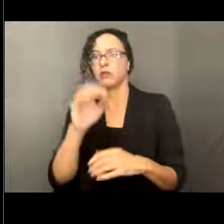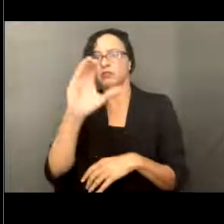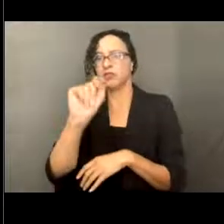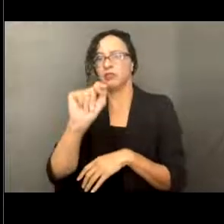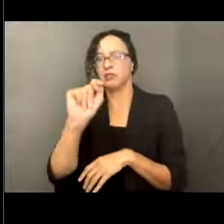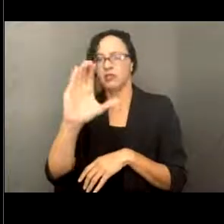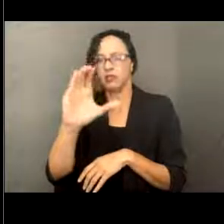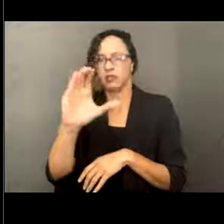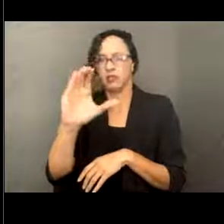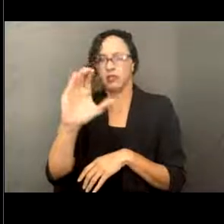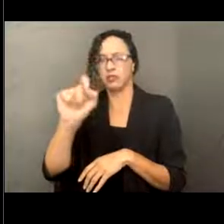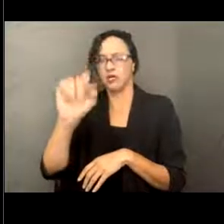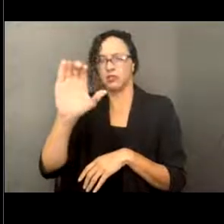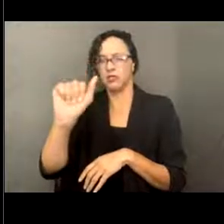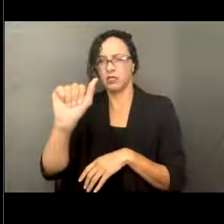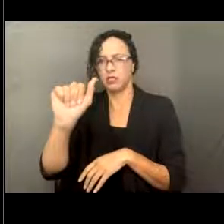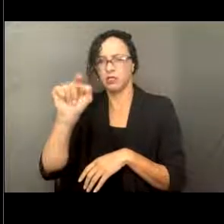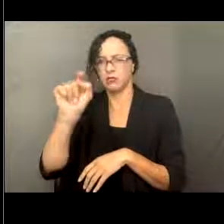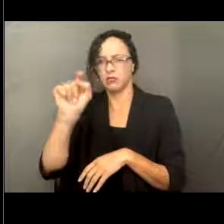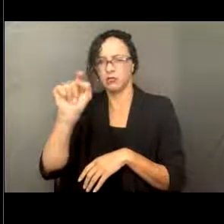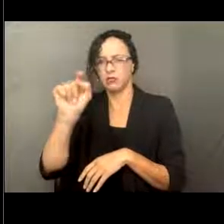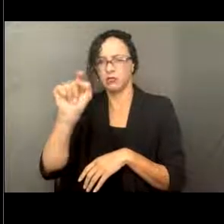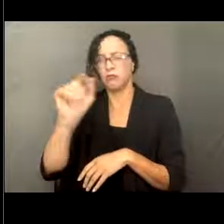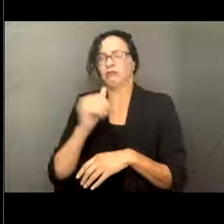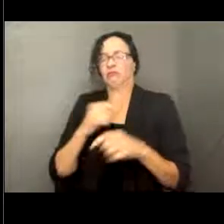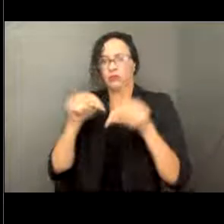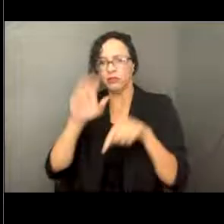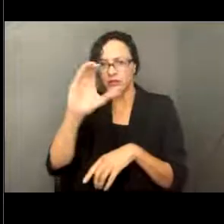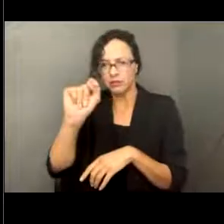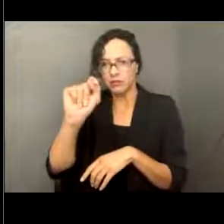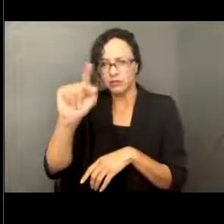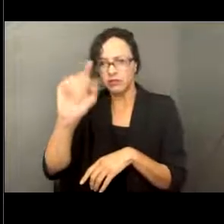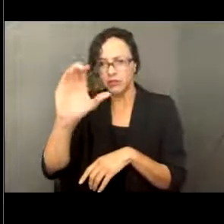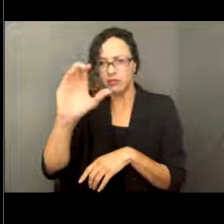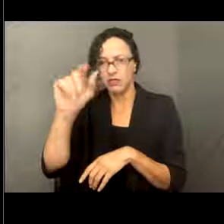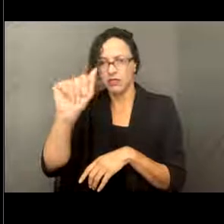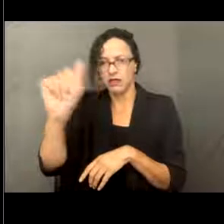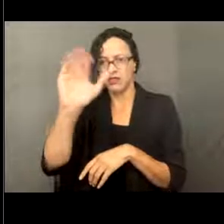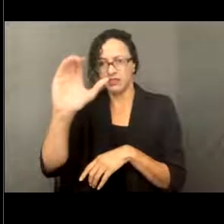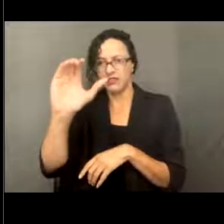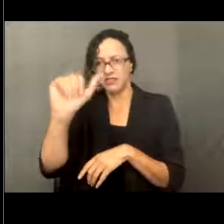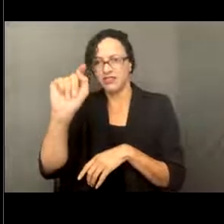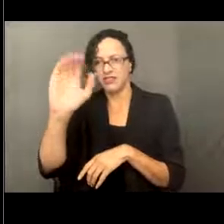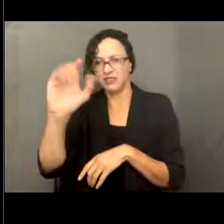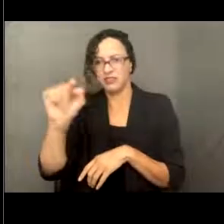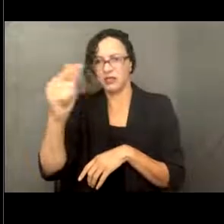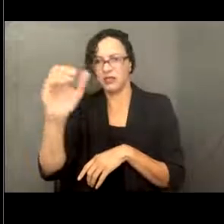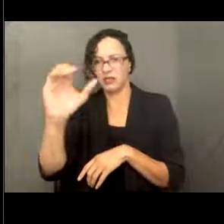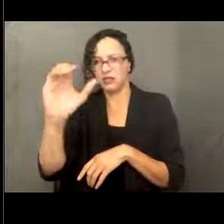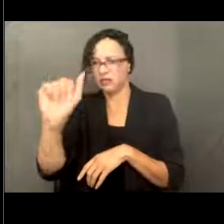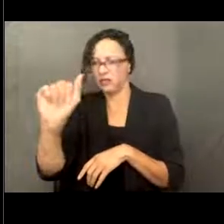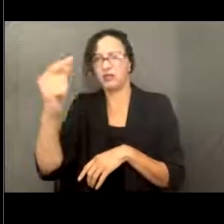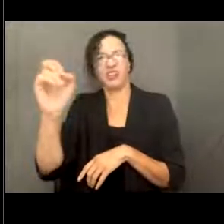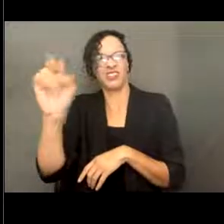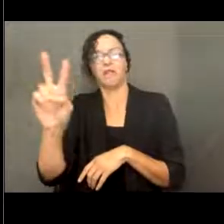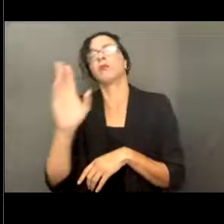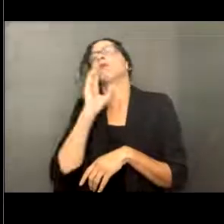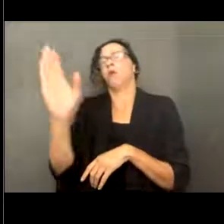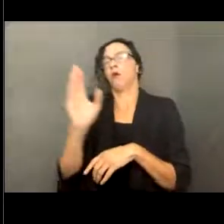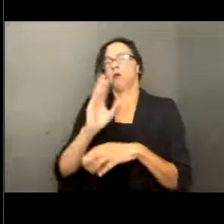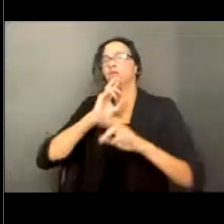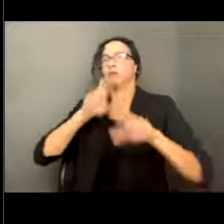ctc@catc.ca.gov and we will have them returned to you as quickly as possible. For our presenters, if you're on the agenda to make a presentation